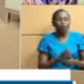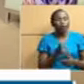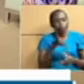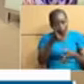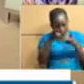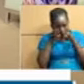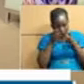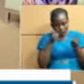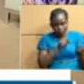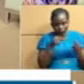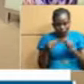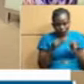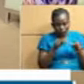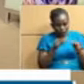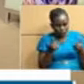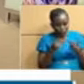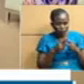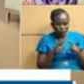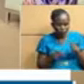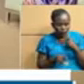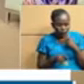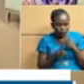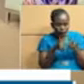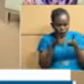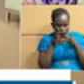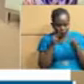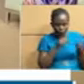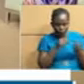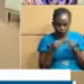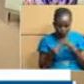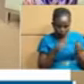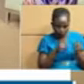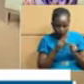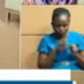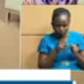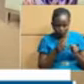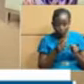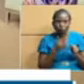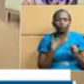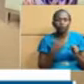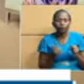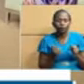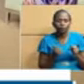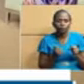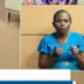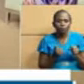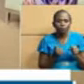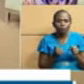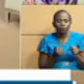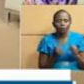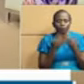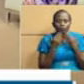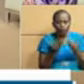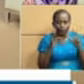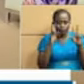discussion. Yes, I have been observing this discussion, and I would like to thank that whole team